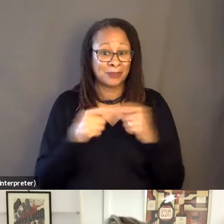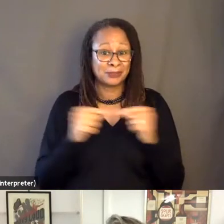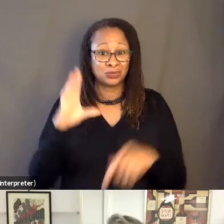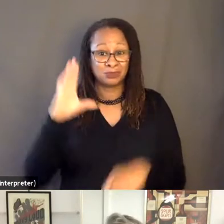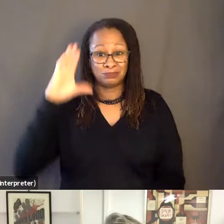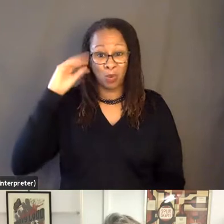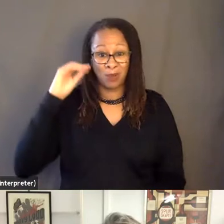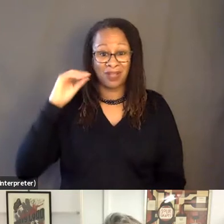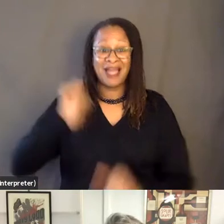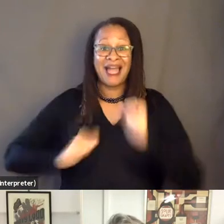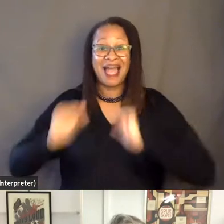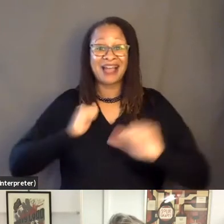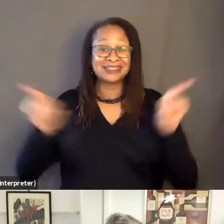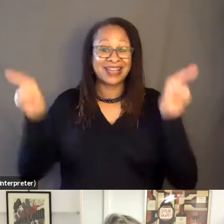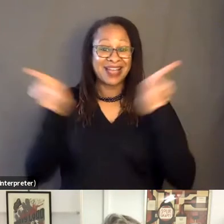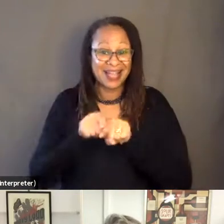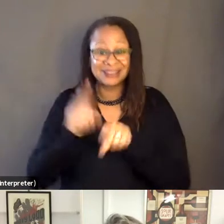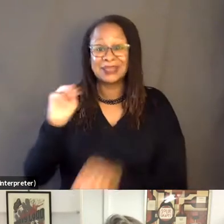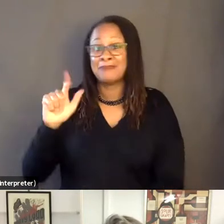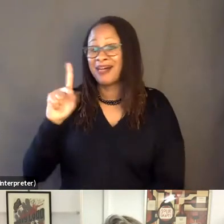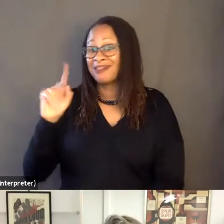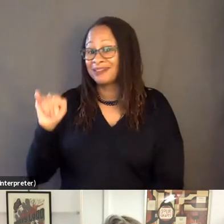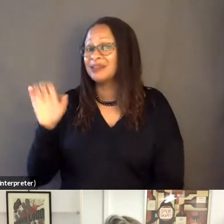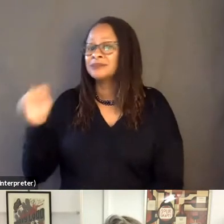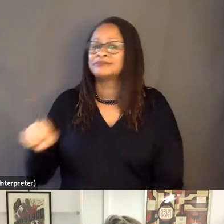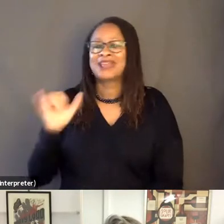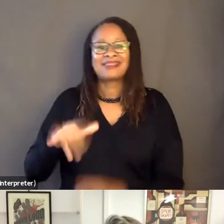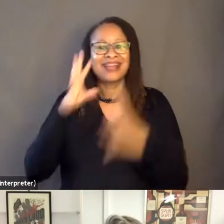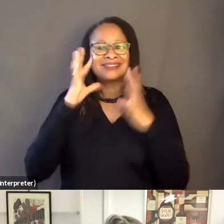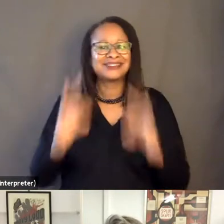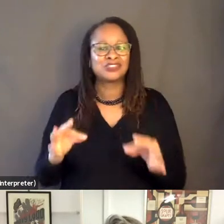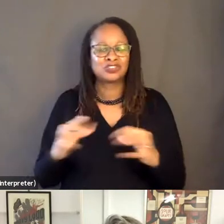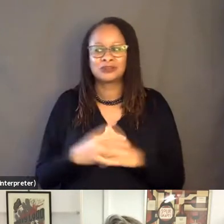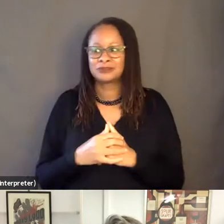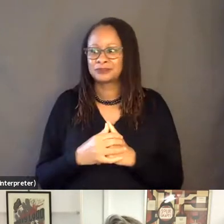act as him. Yeah. So I suppose that decision was